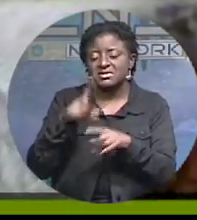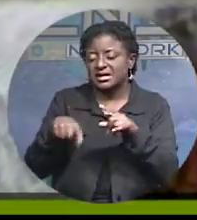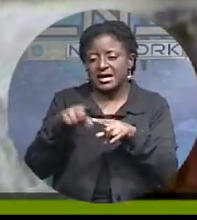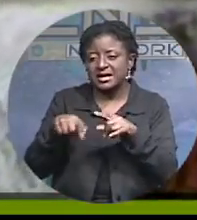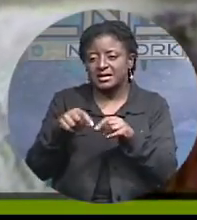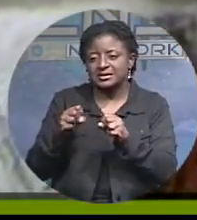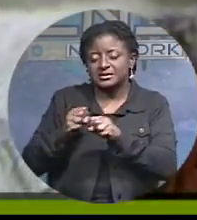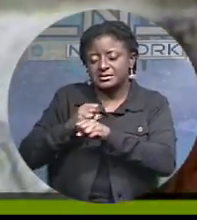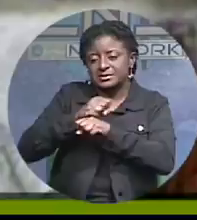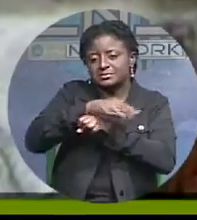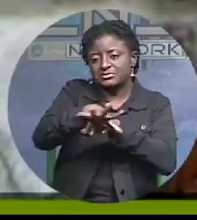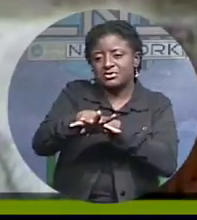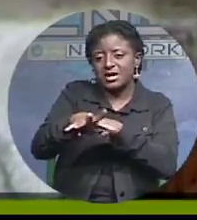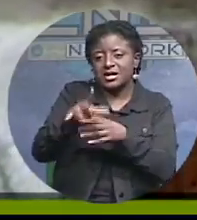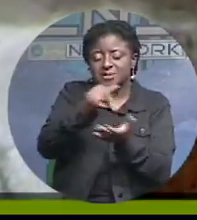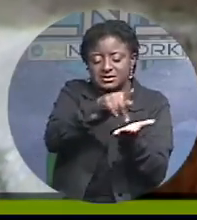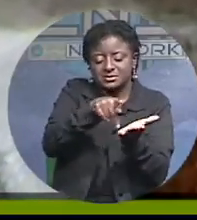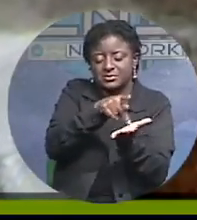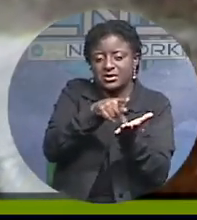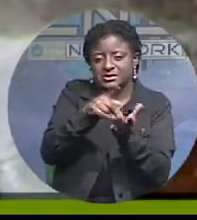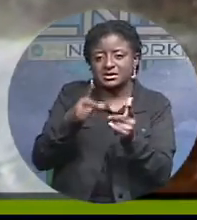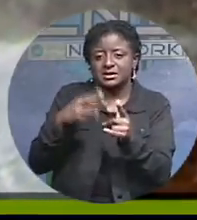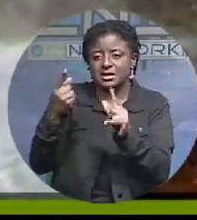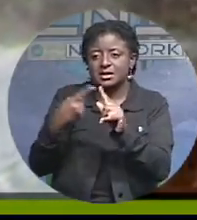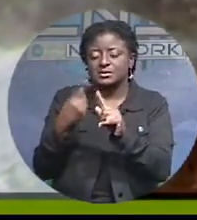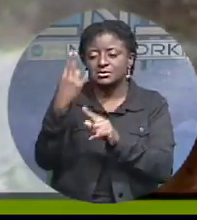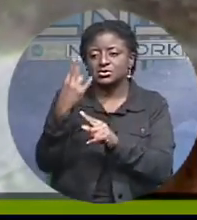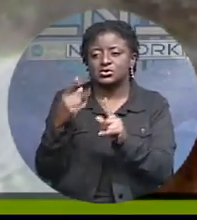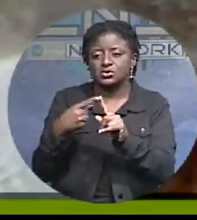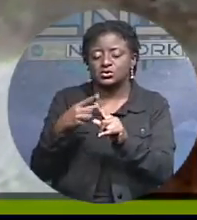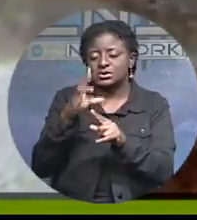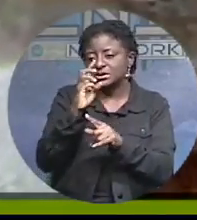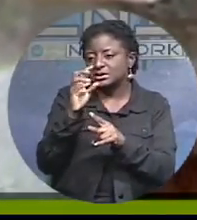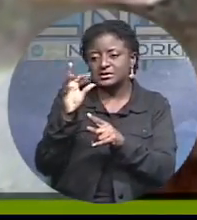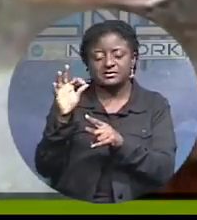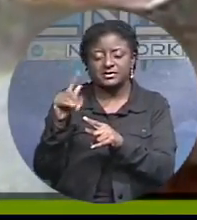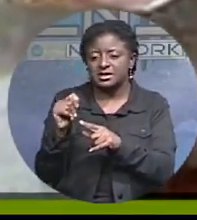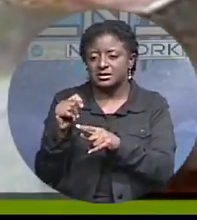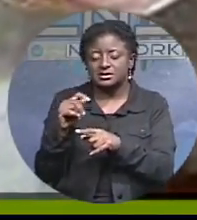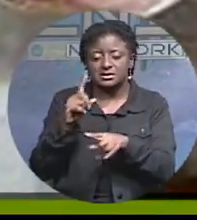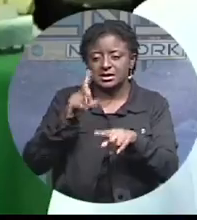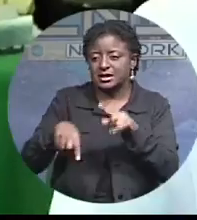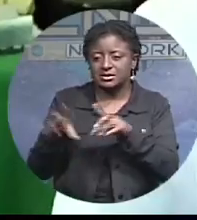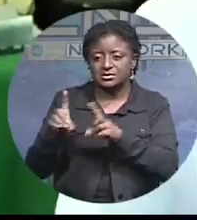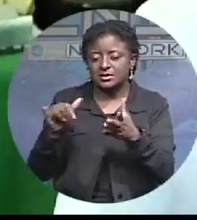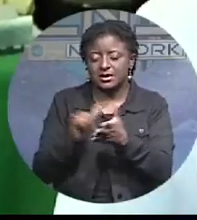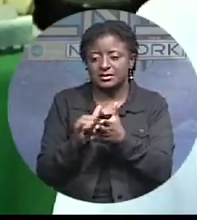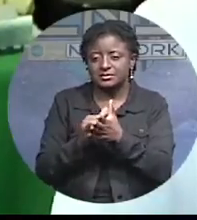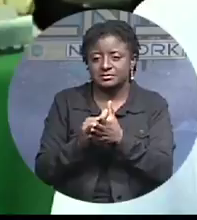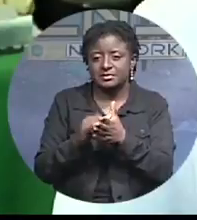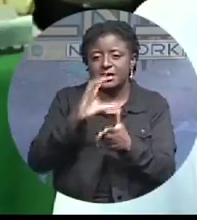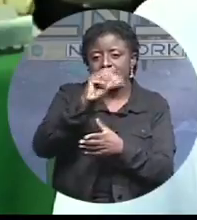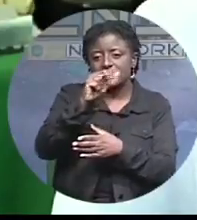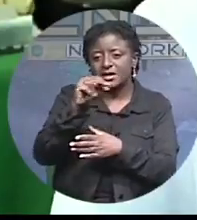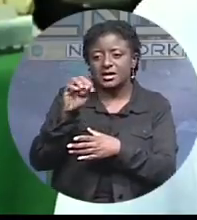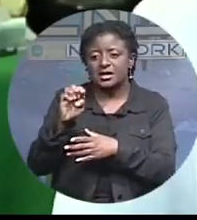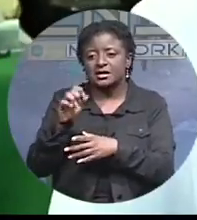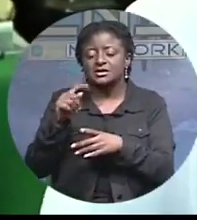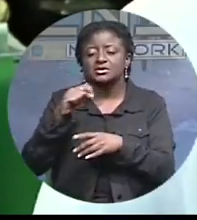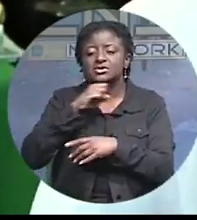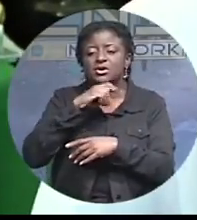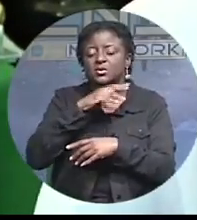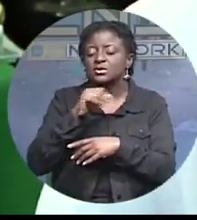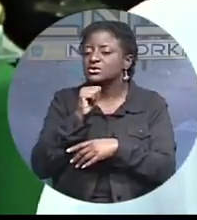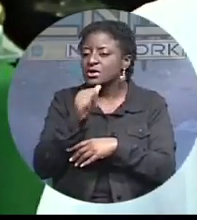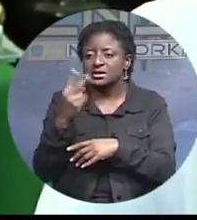she did reiterate how residents could distinguish a cane toad from native species. A cane toad would not be found on walls, on trees,